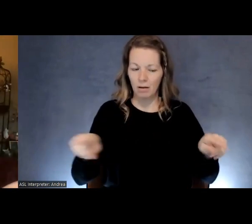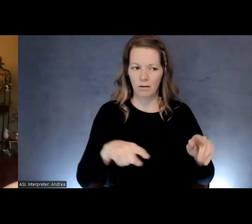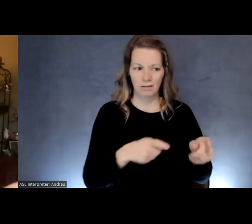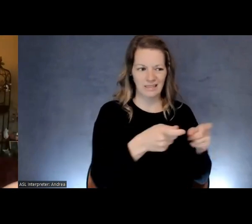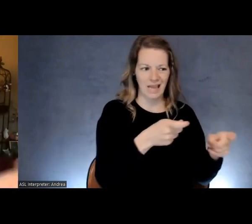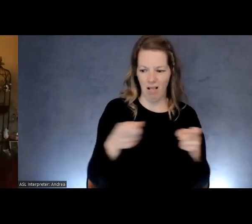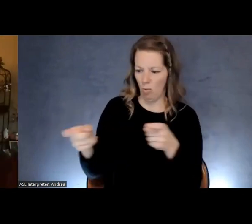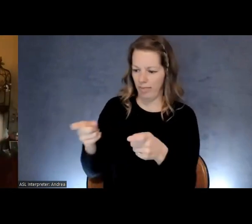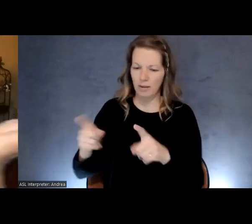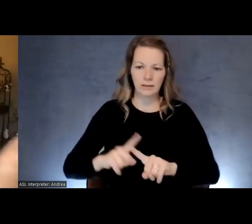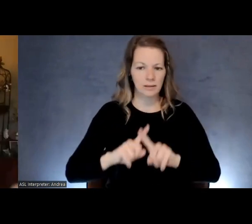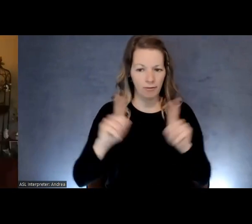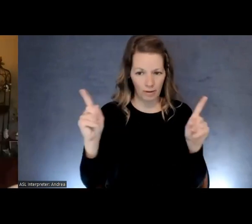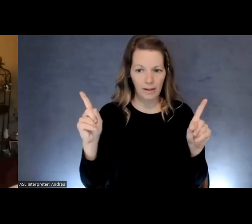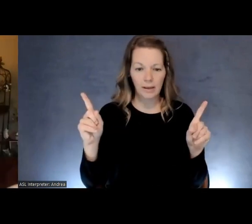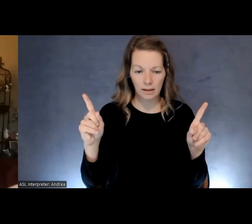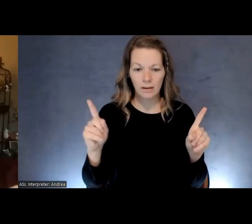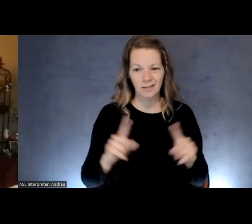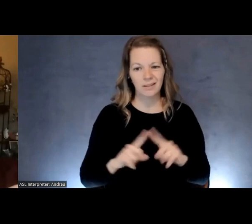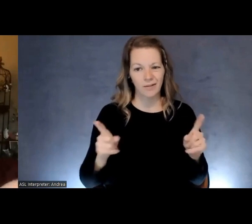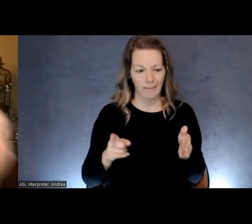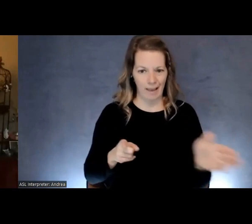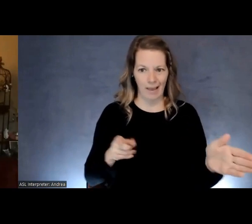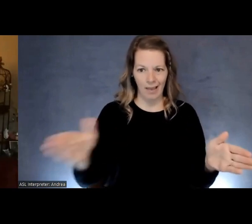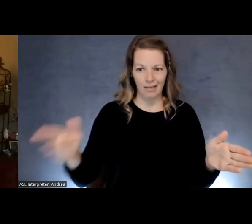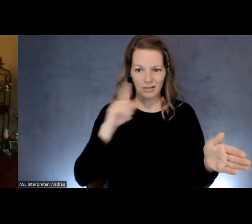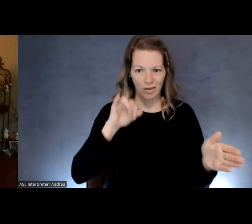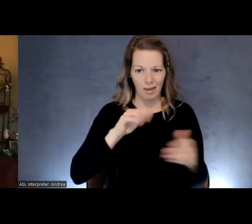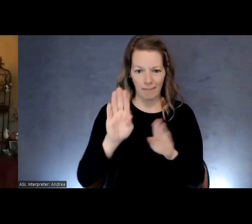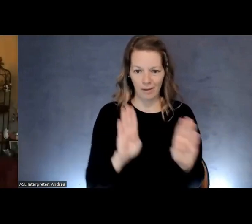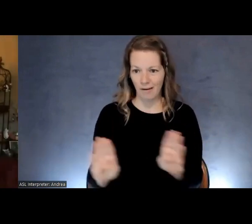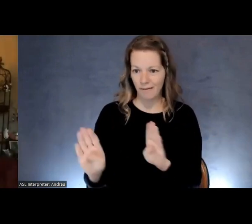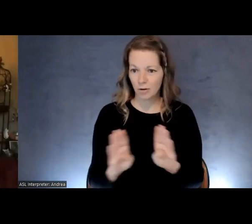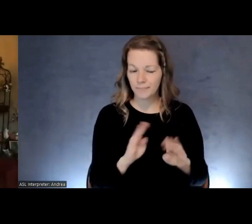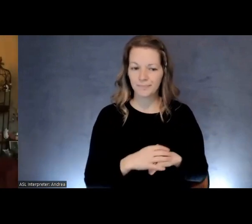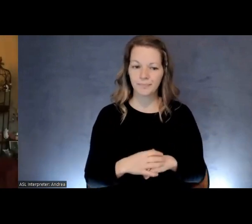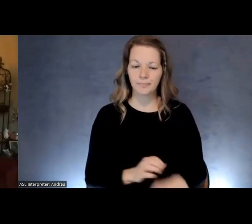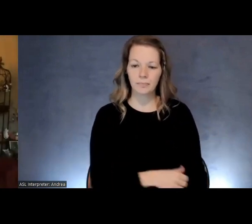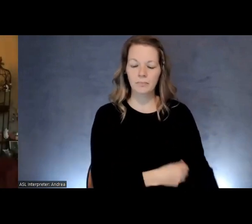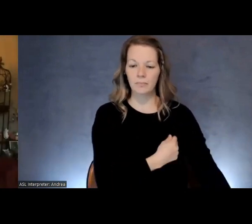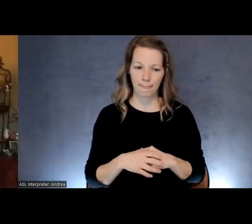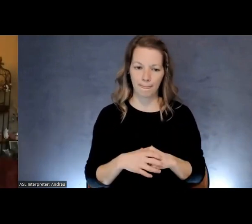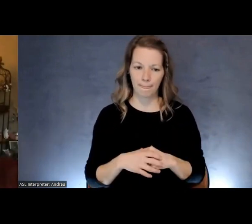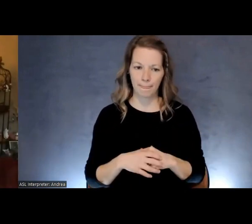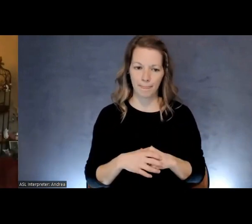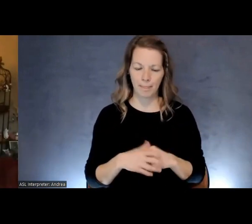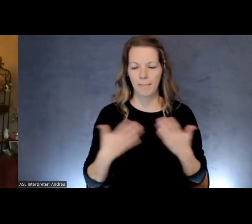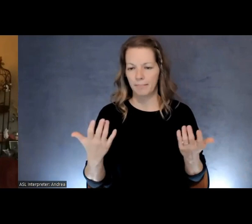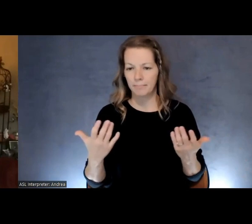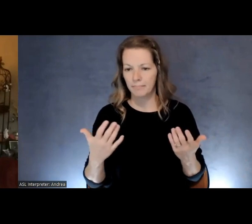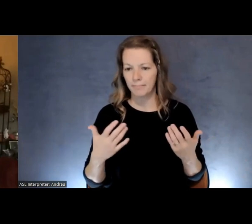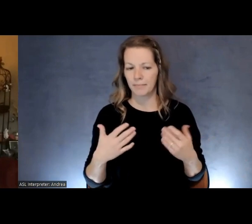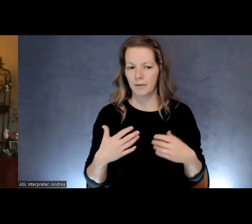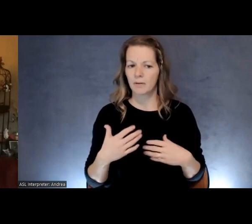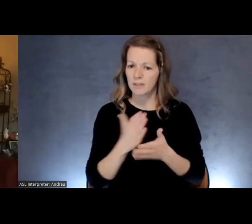very differently. There's two very different paths for this behavior. And that's not to say that there's not a path of physical restraint for